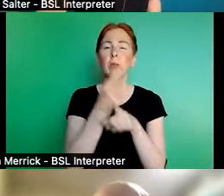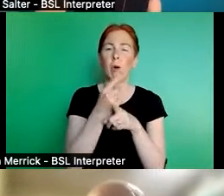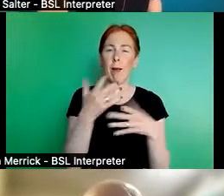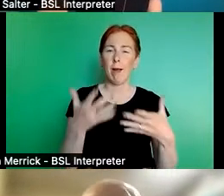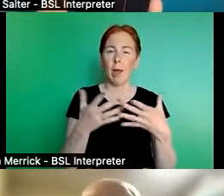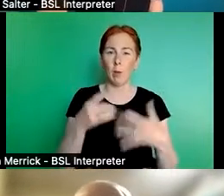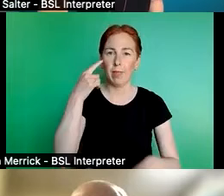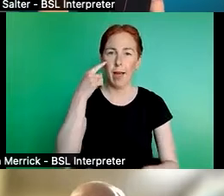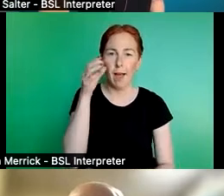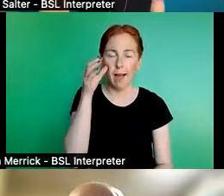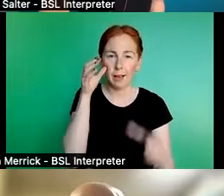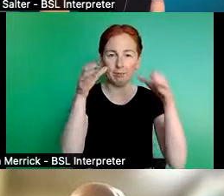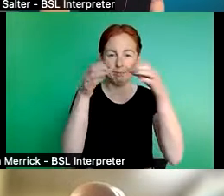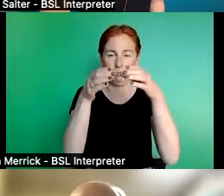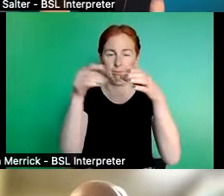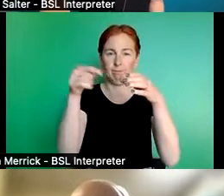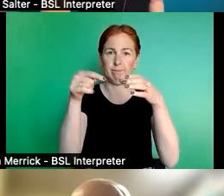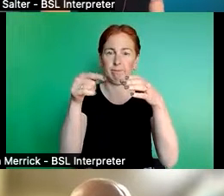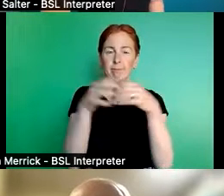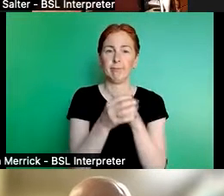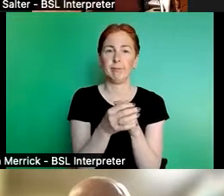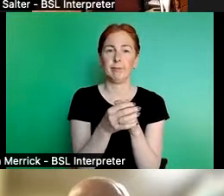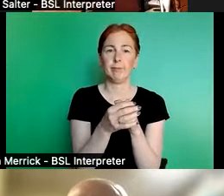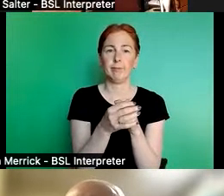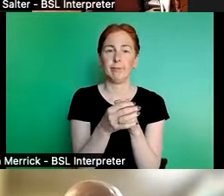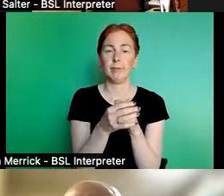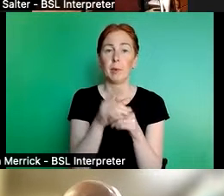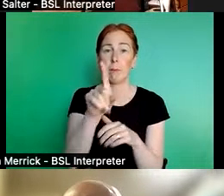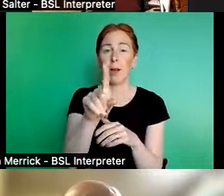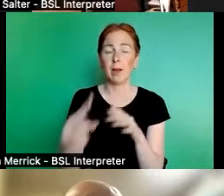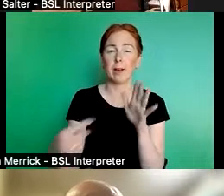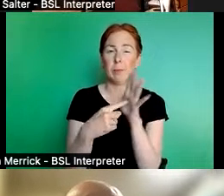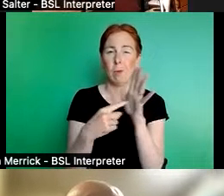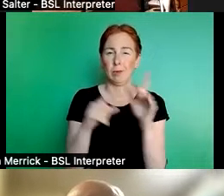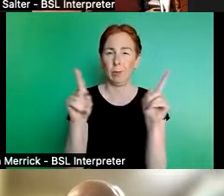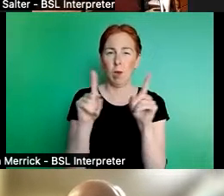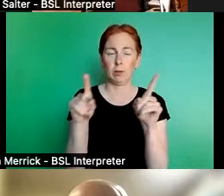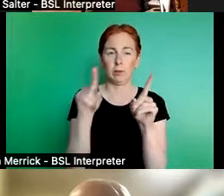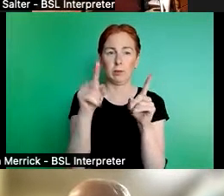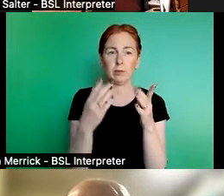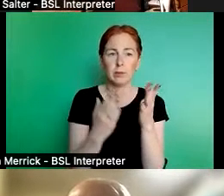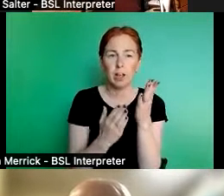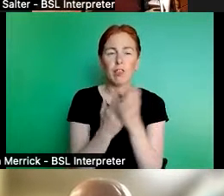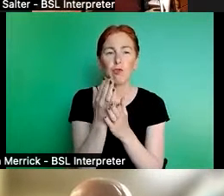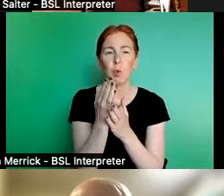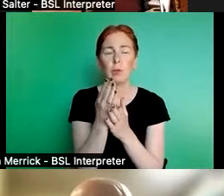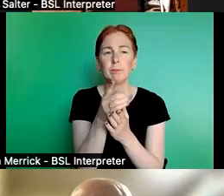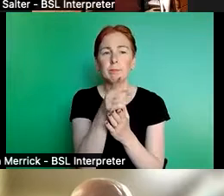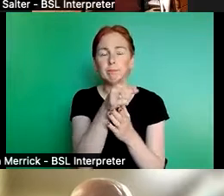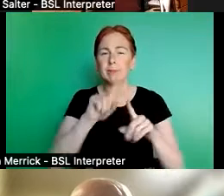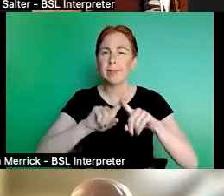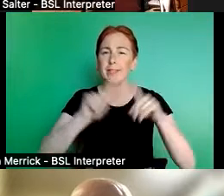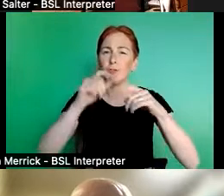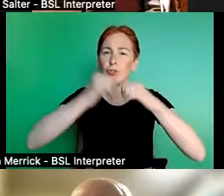I think it's important for us to just quickly have a whip through the various structures of the eye, so I'm